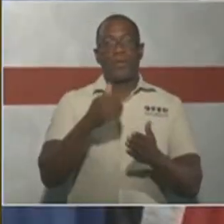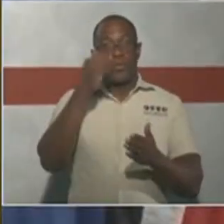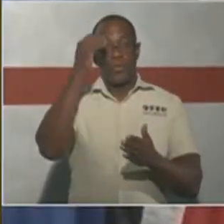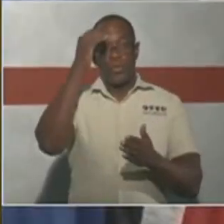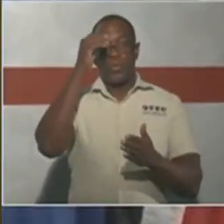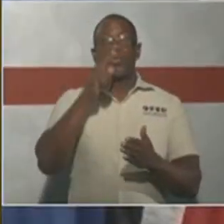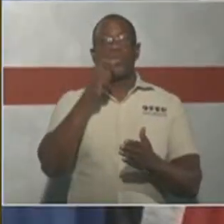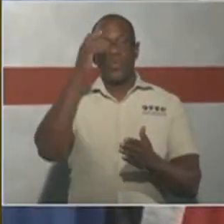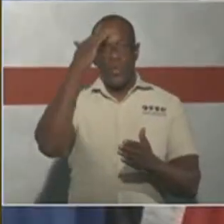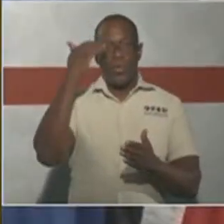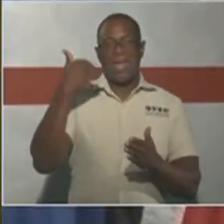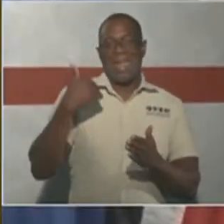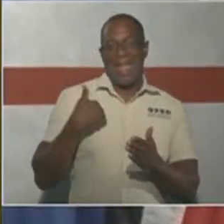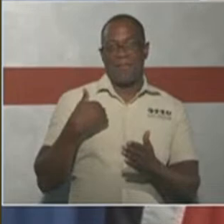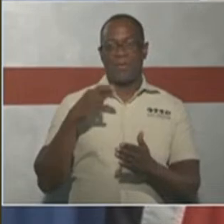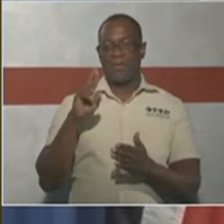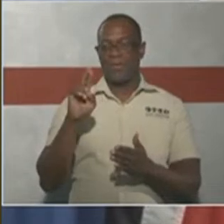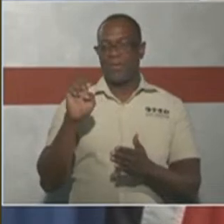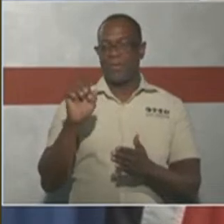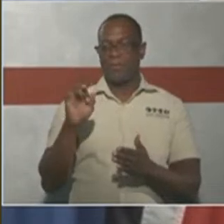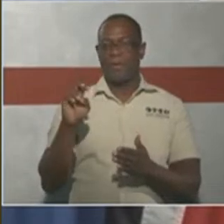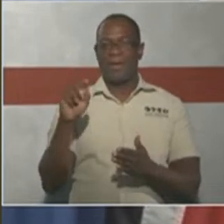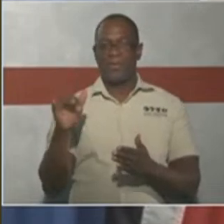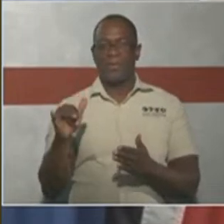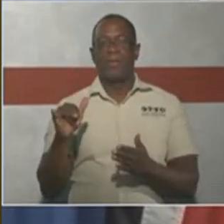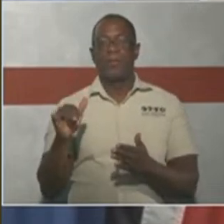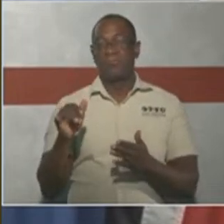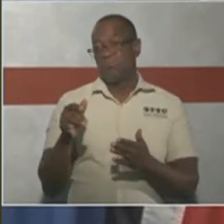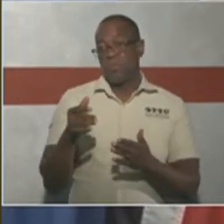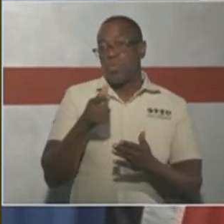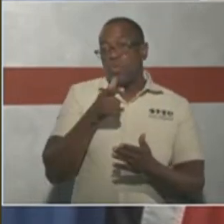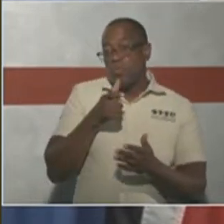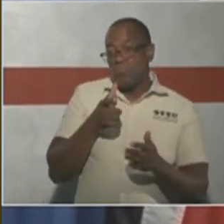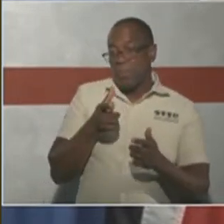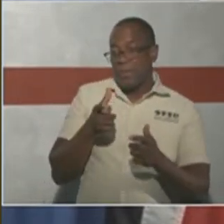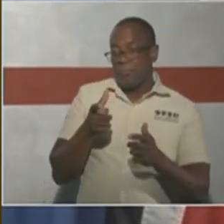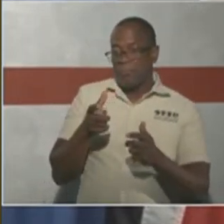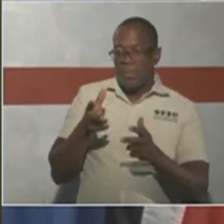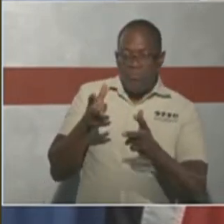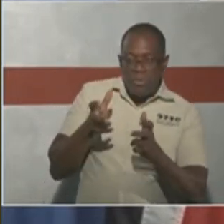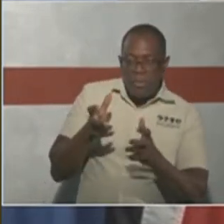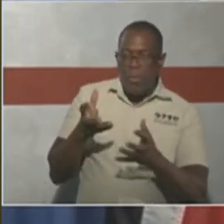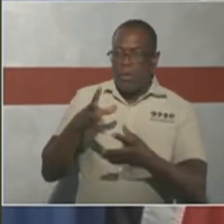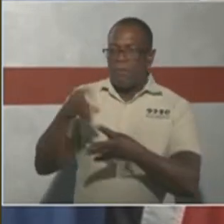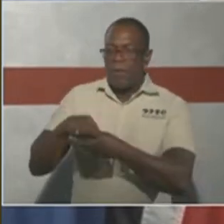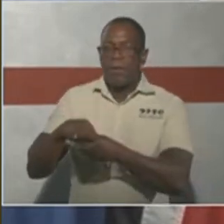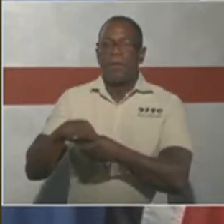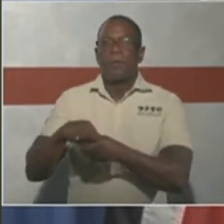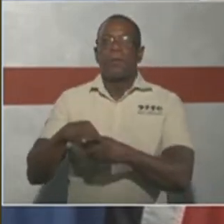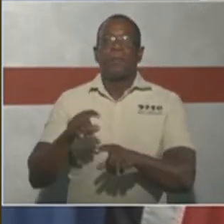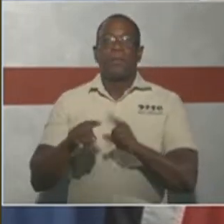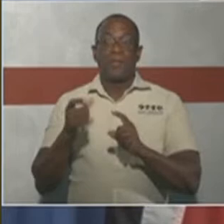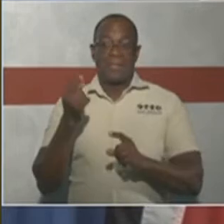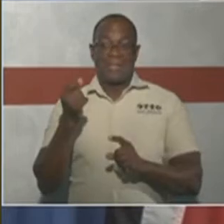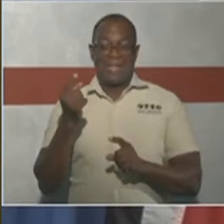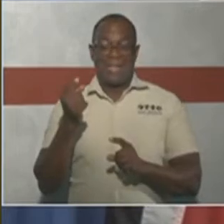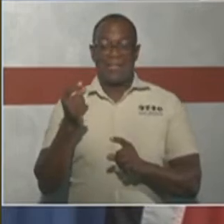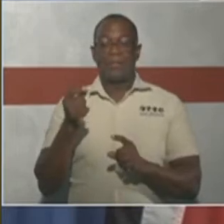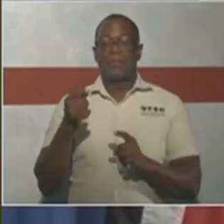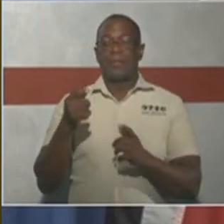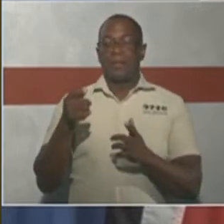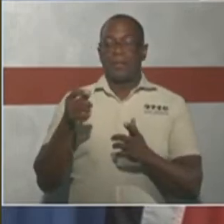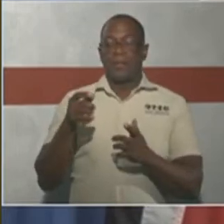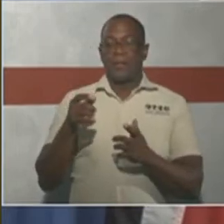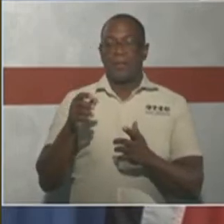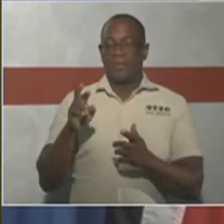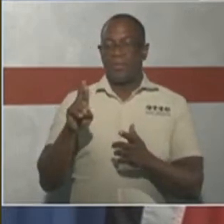refinery, if they're interested in it. So, but a refinery nowadays is not something that has